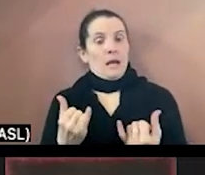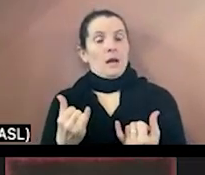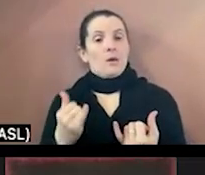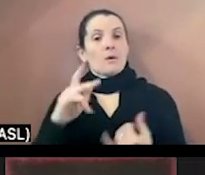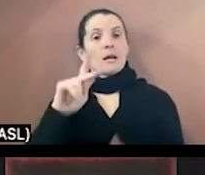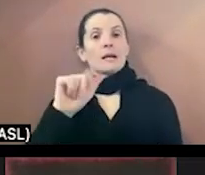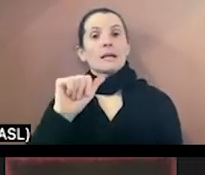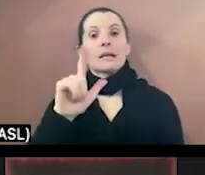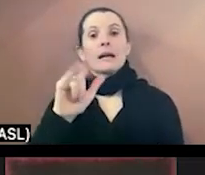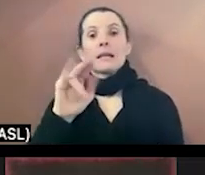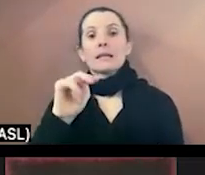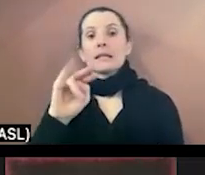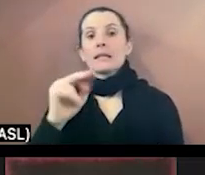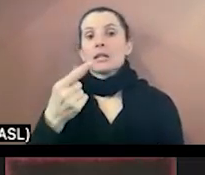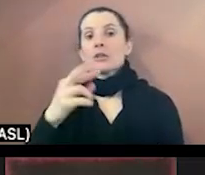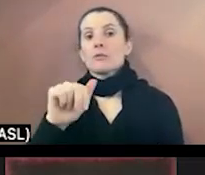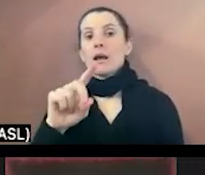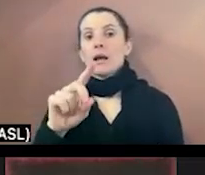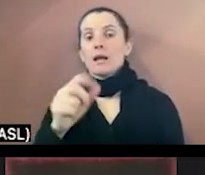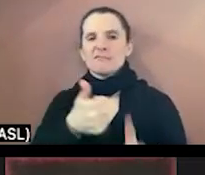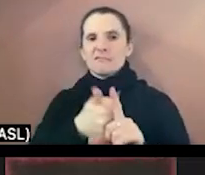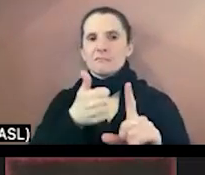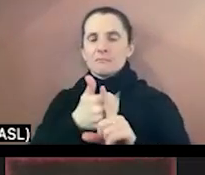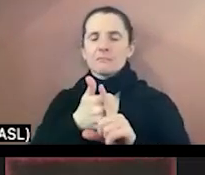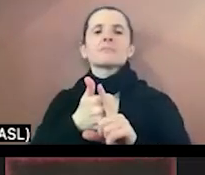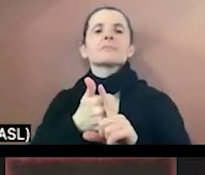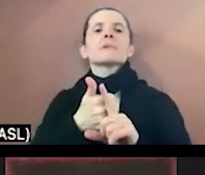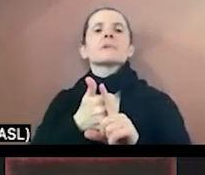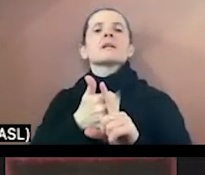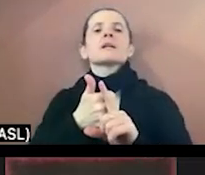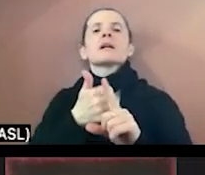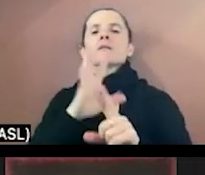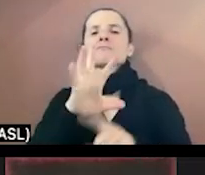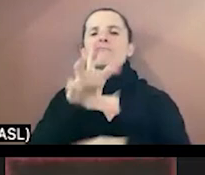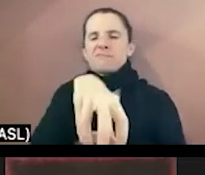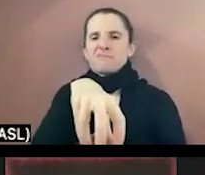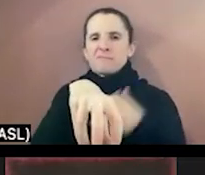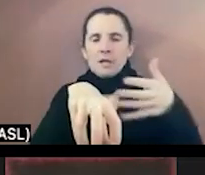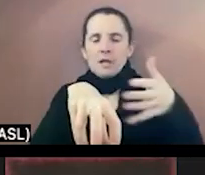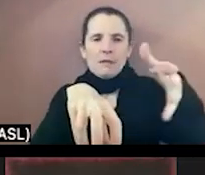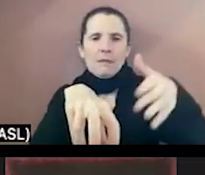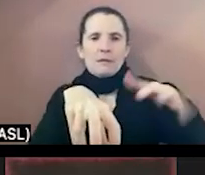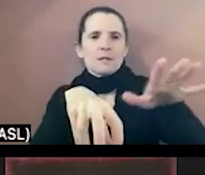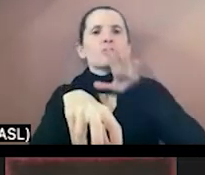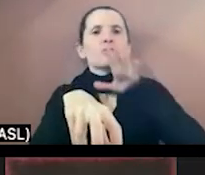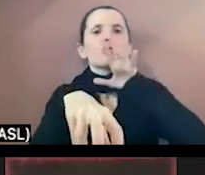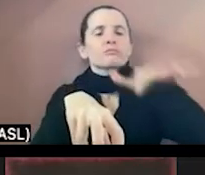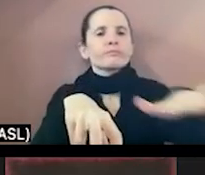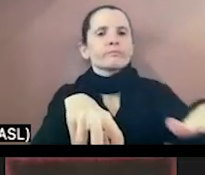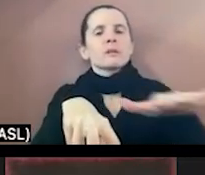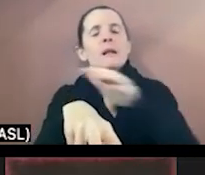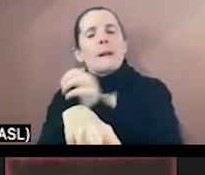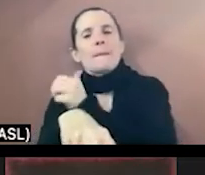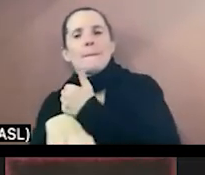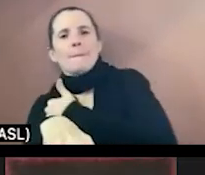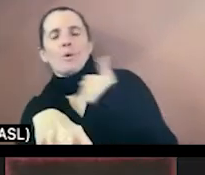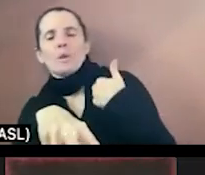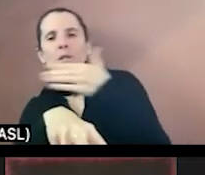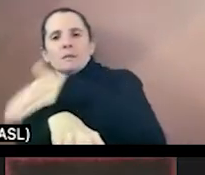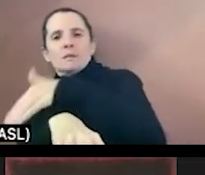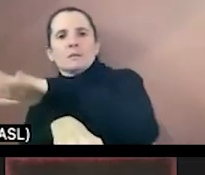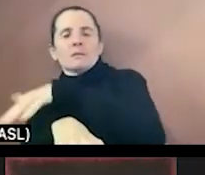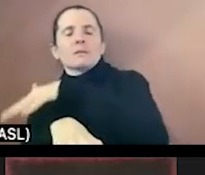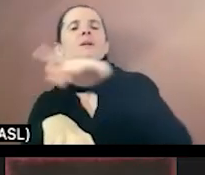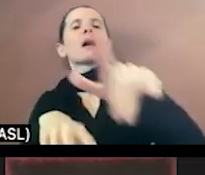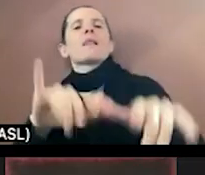Russia between the Baltic Sea, Lithuania, and Poland. At that time, it was a German city